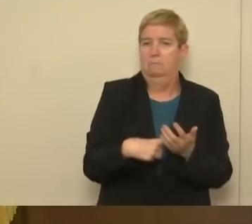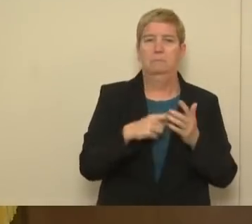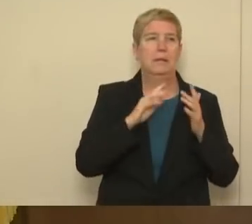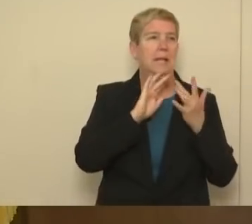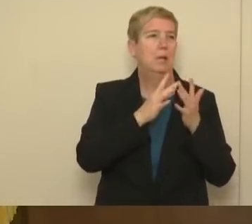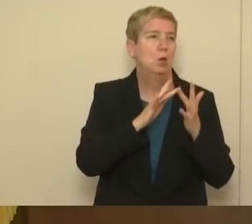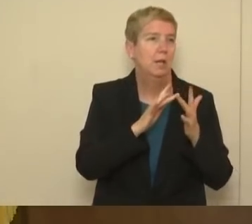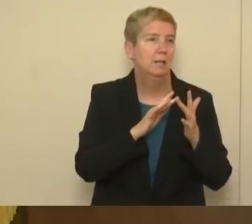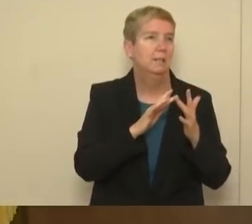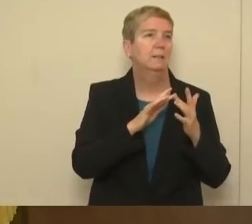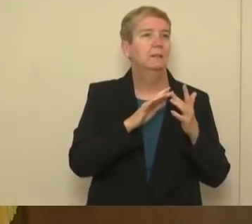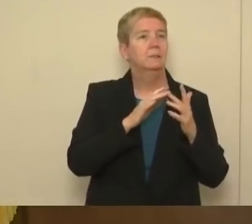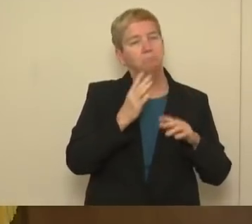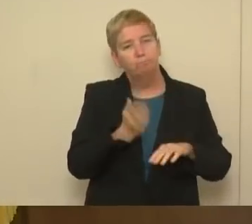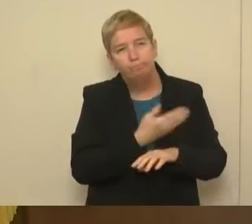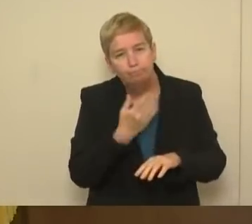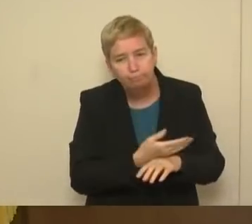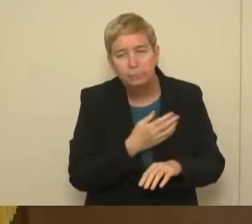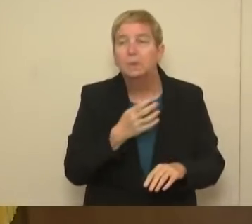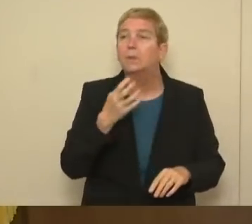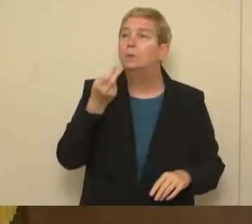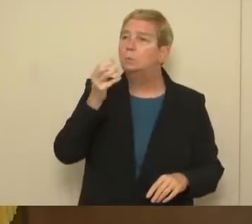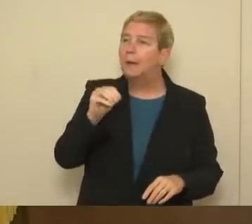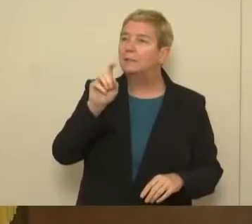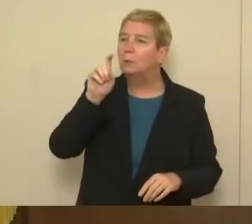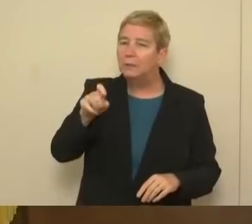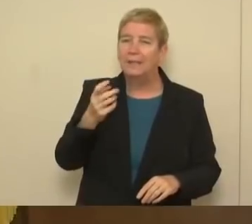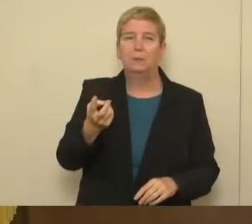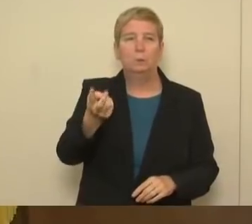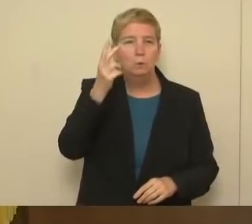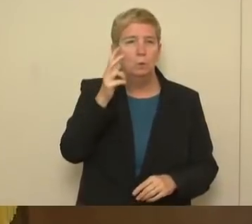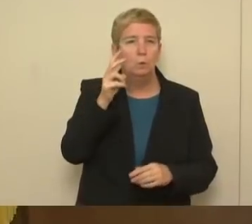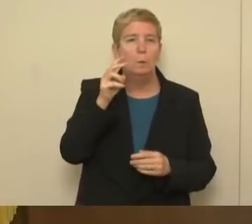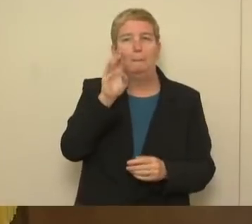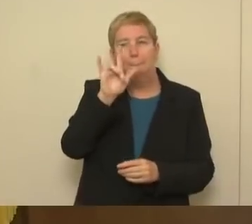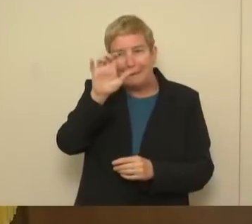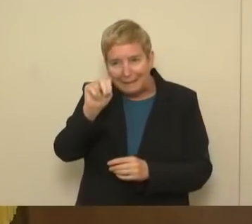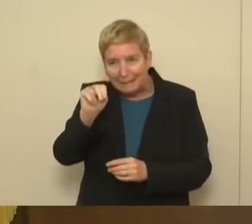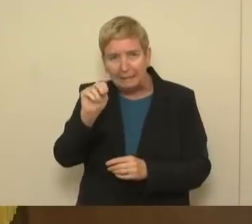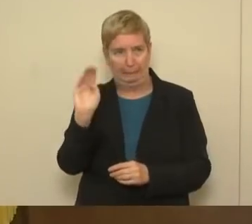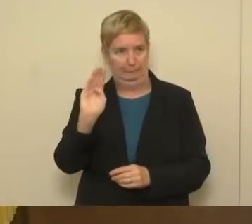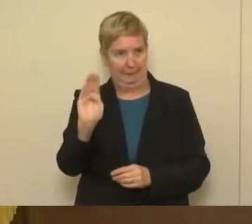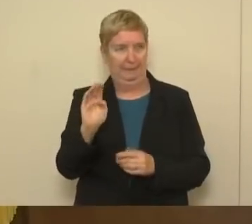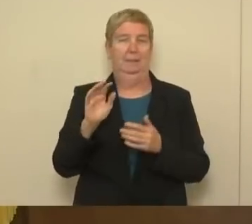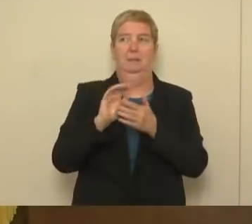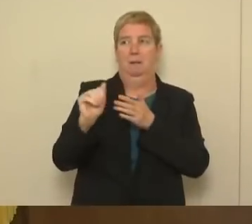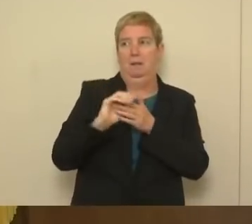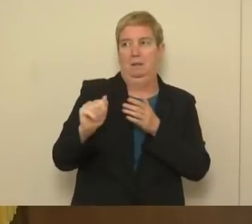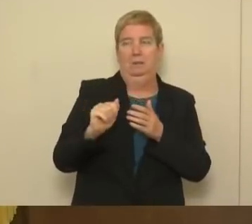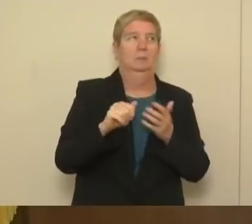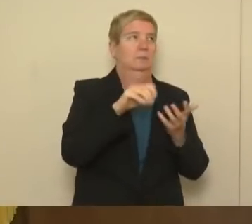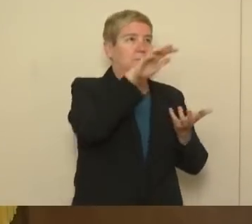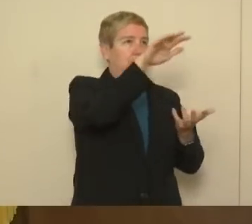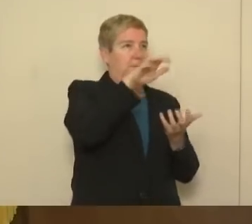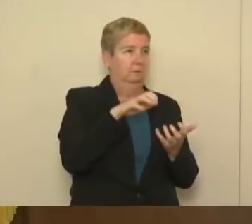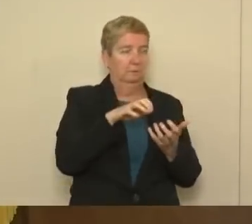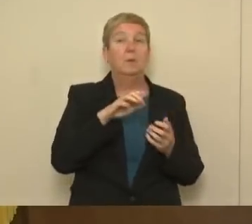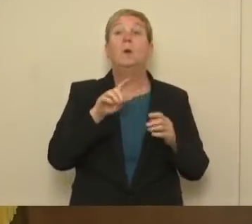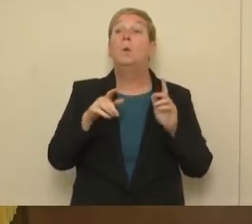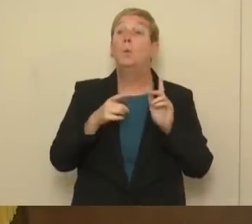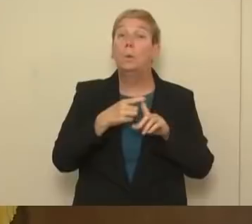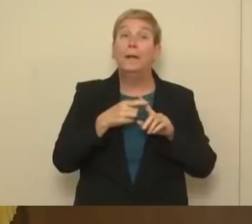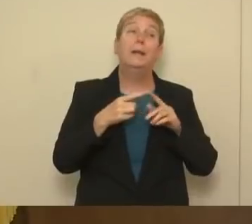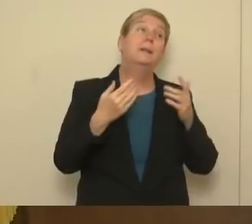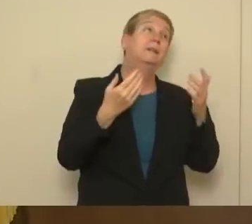$2 billion, and make no mistake that after the election, as that becomes a new focus and priority for the White